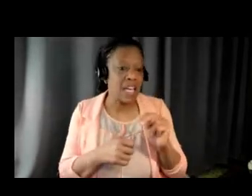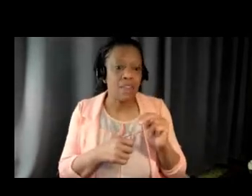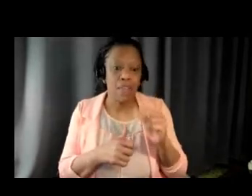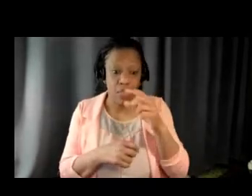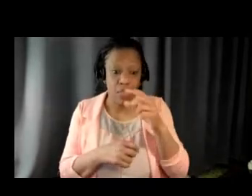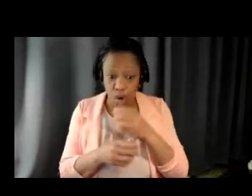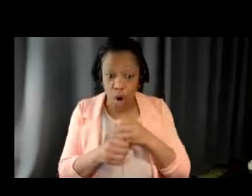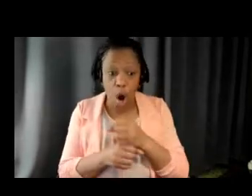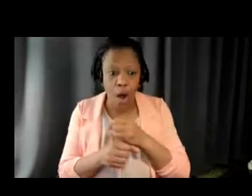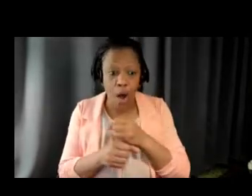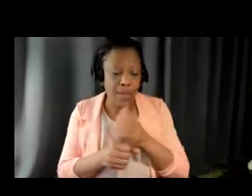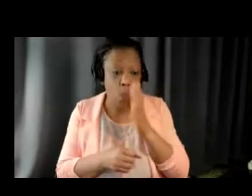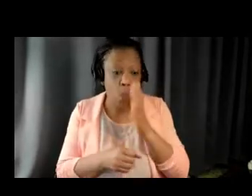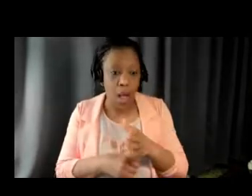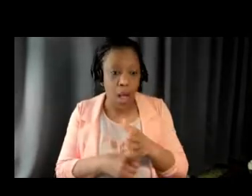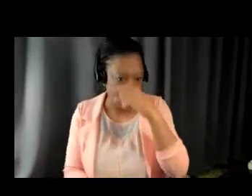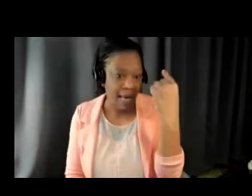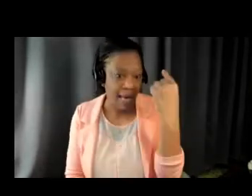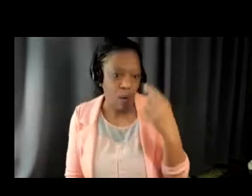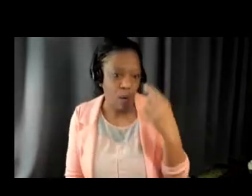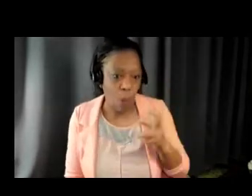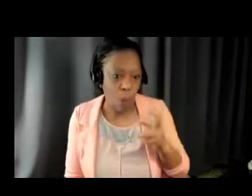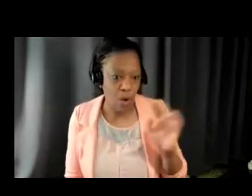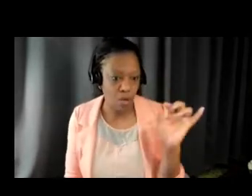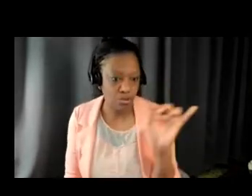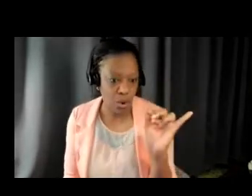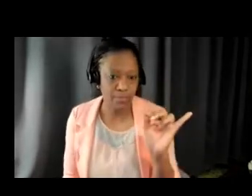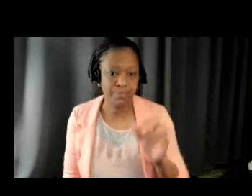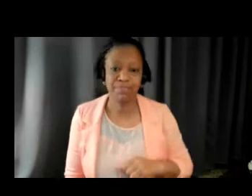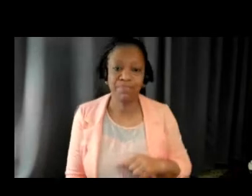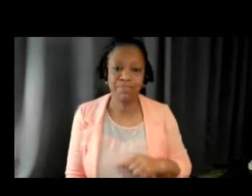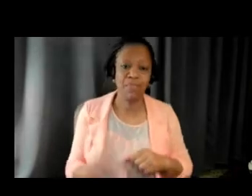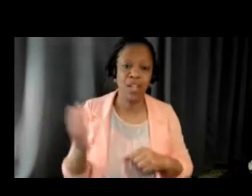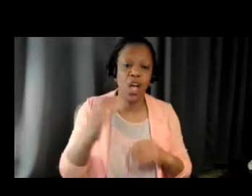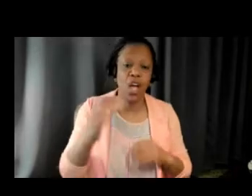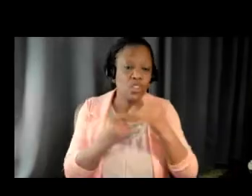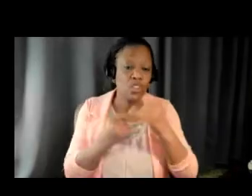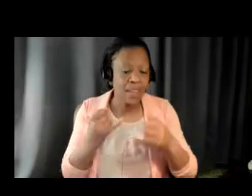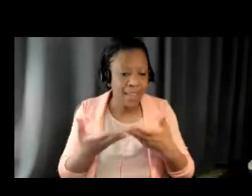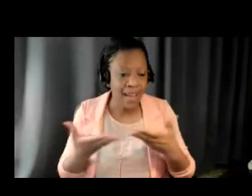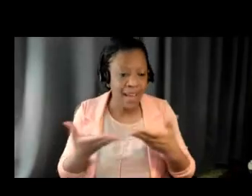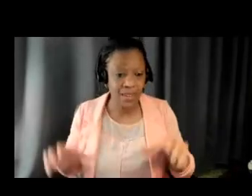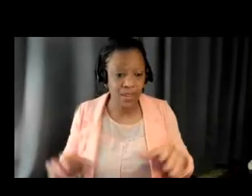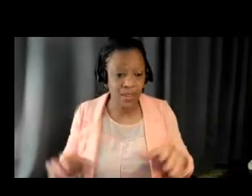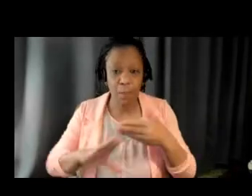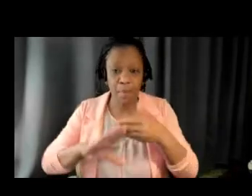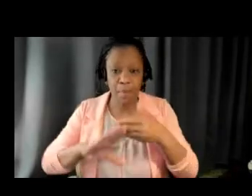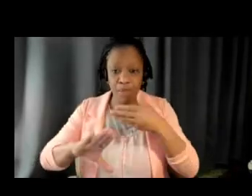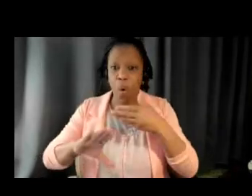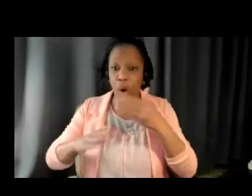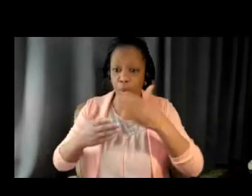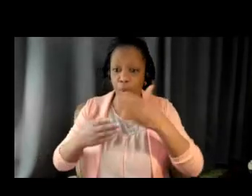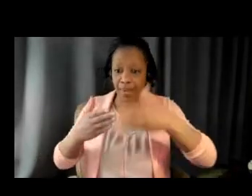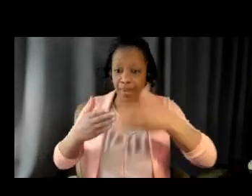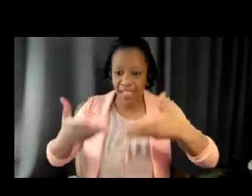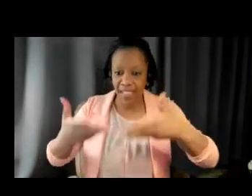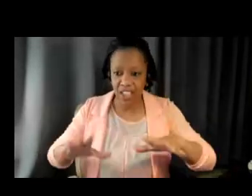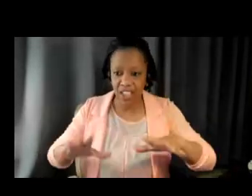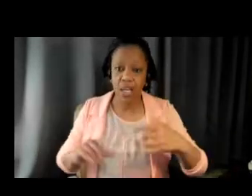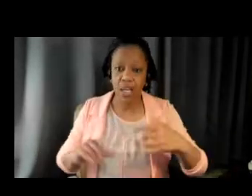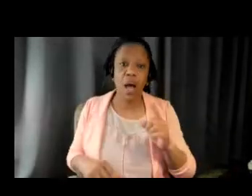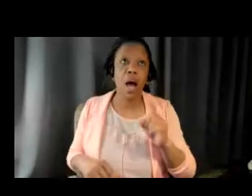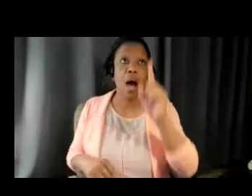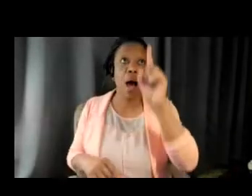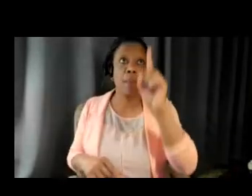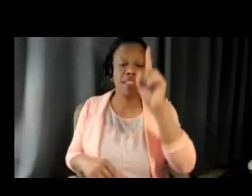well. There we go. So the last thing we're gonna do before we end, we got 3 minutes. We're gonna go upstairs to see